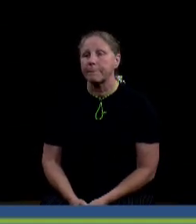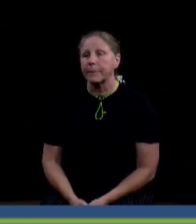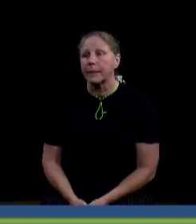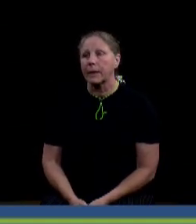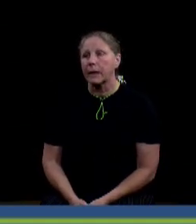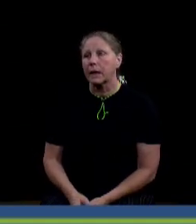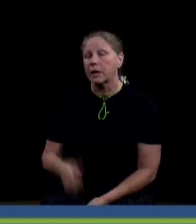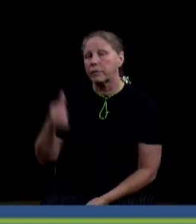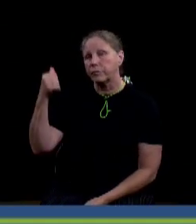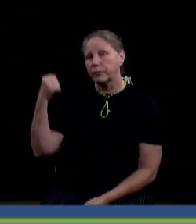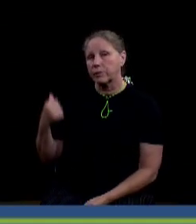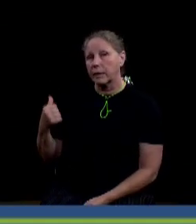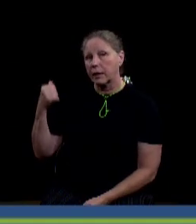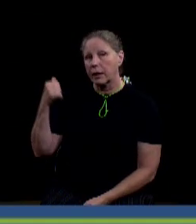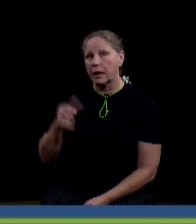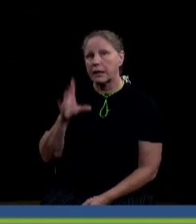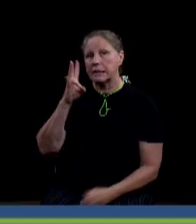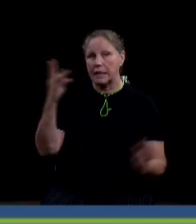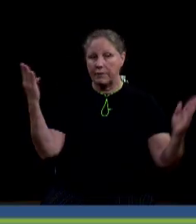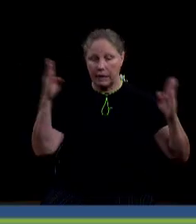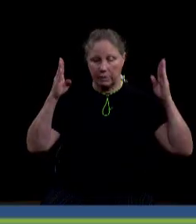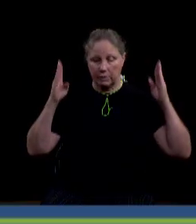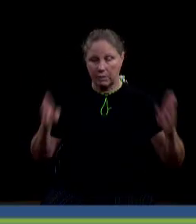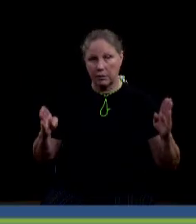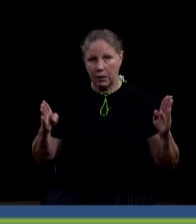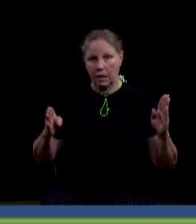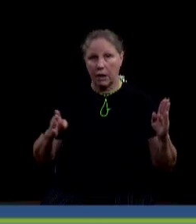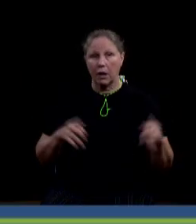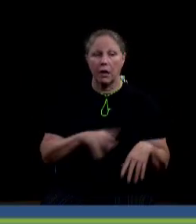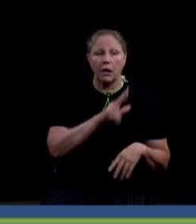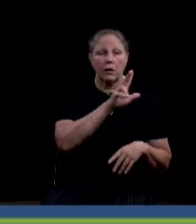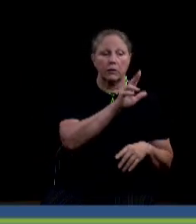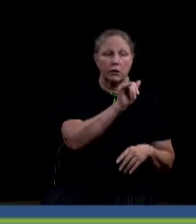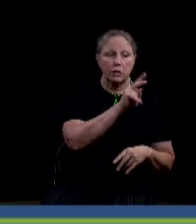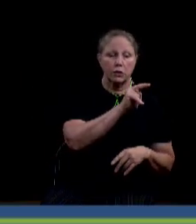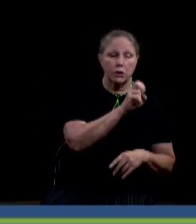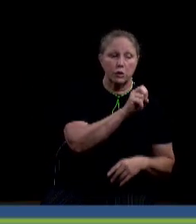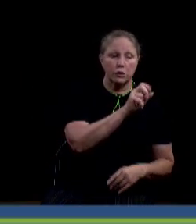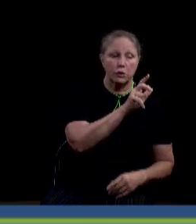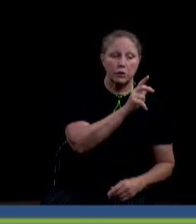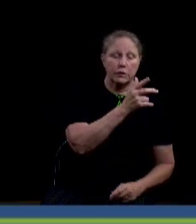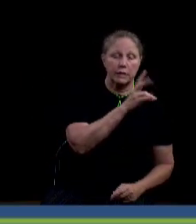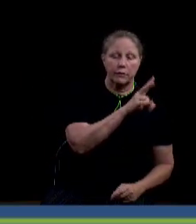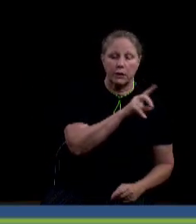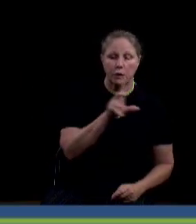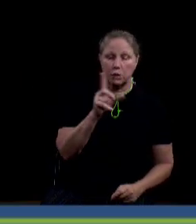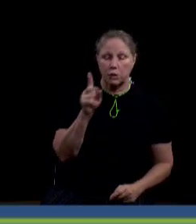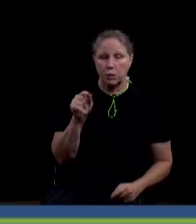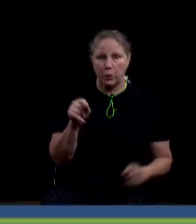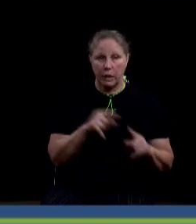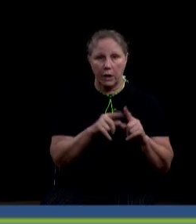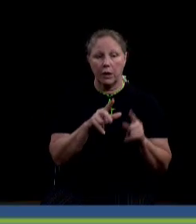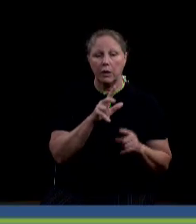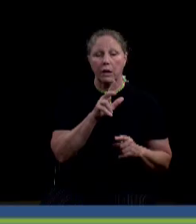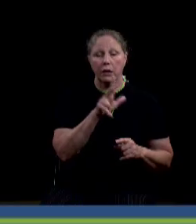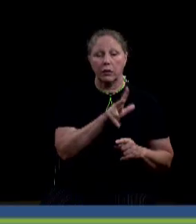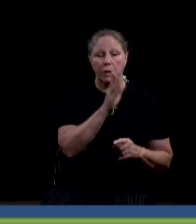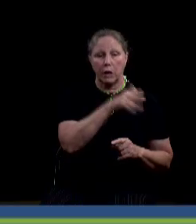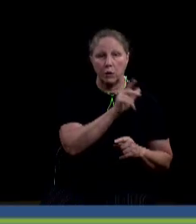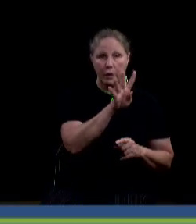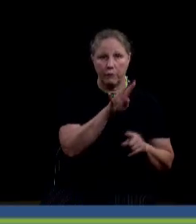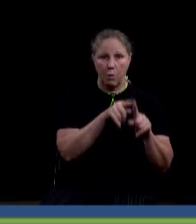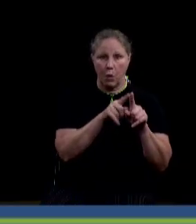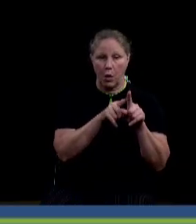positivity rate from 317 to 220. So you'll note at 324, where there was close to a 9% positivity